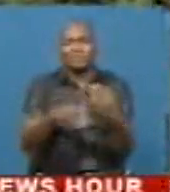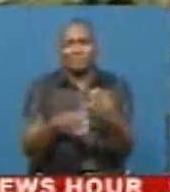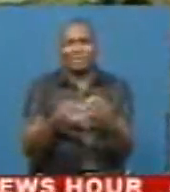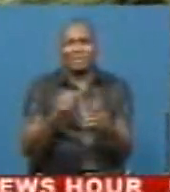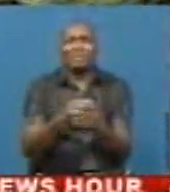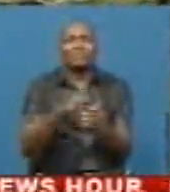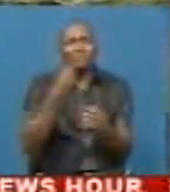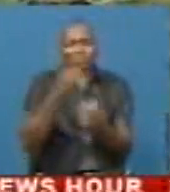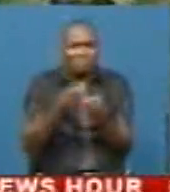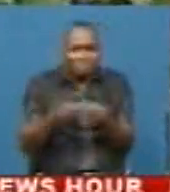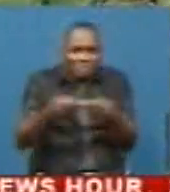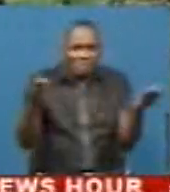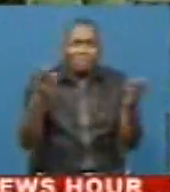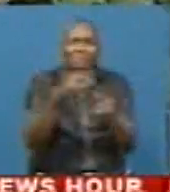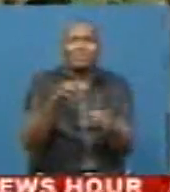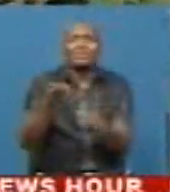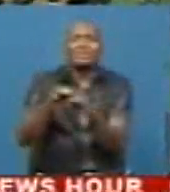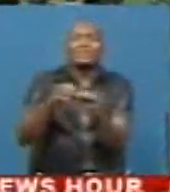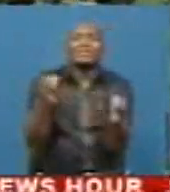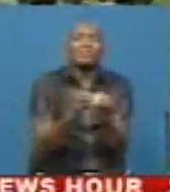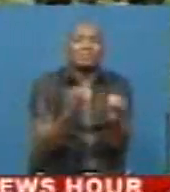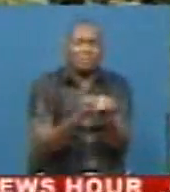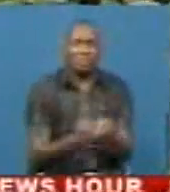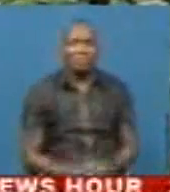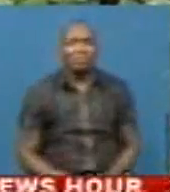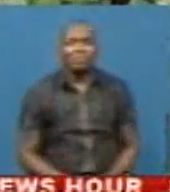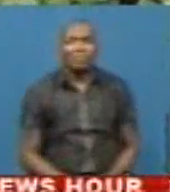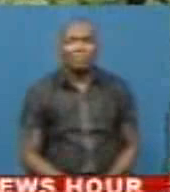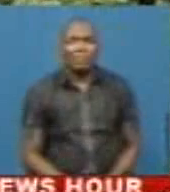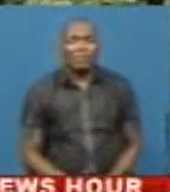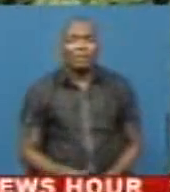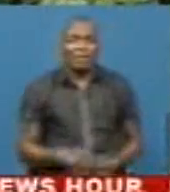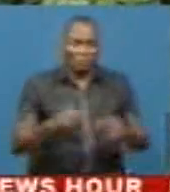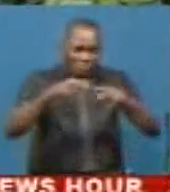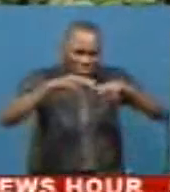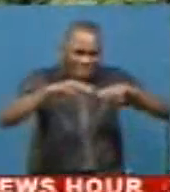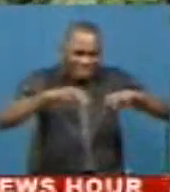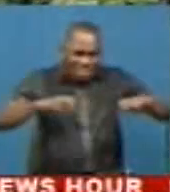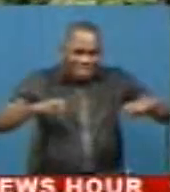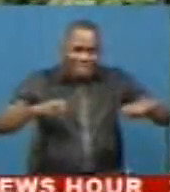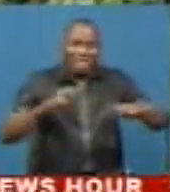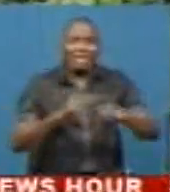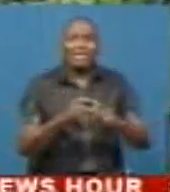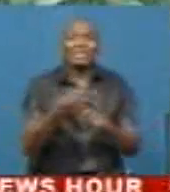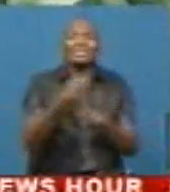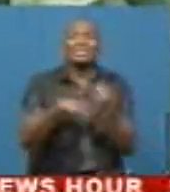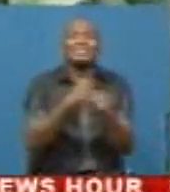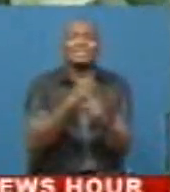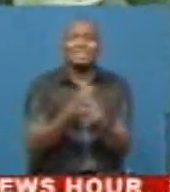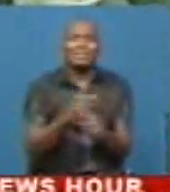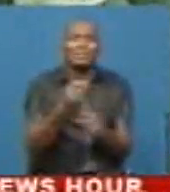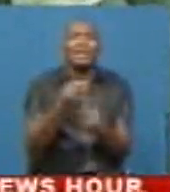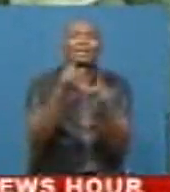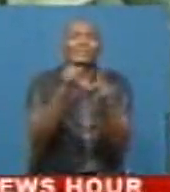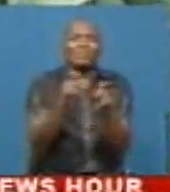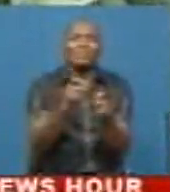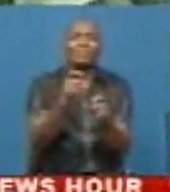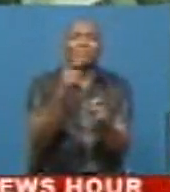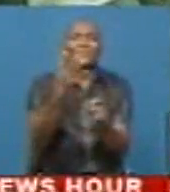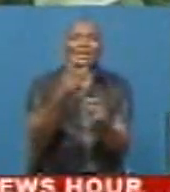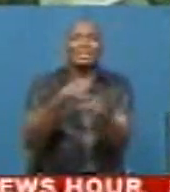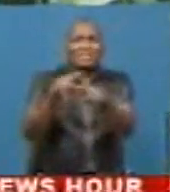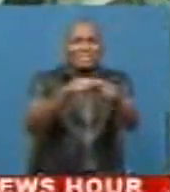will soon be released for commercial production by farmers. The research took 10 years and has been tested in 5